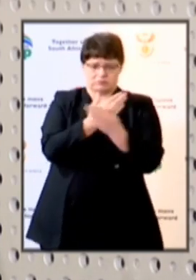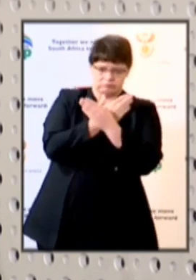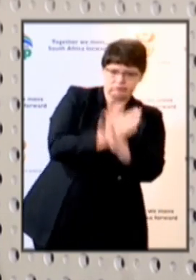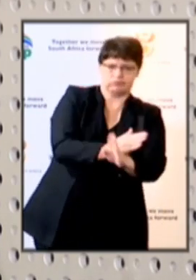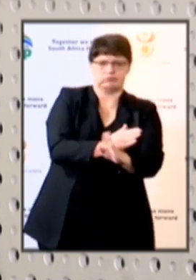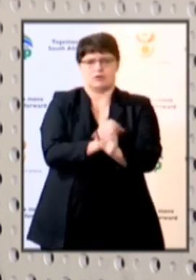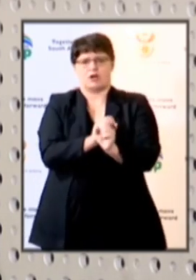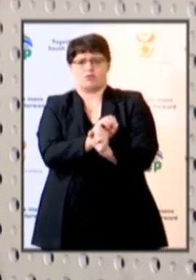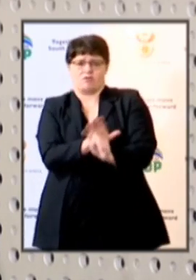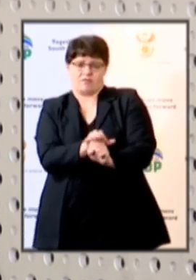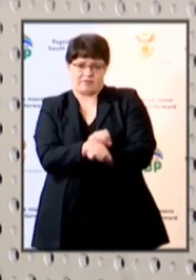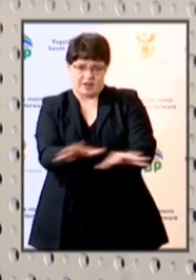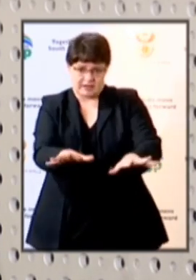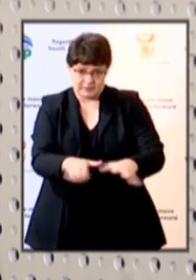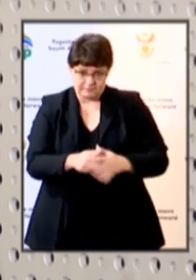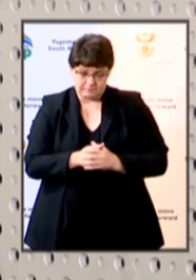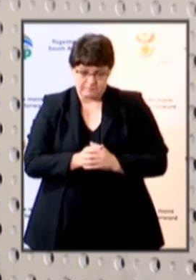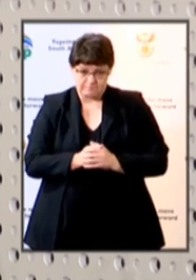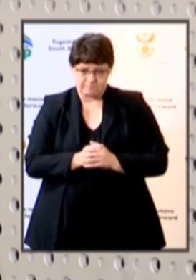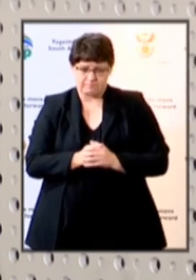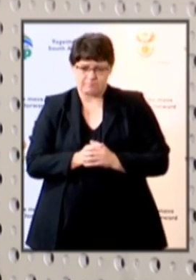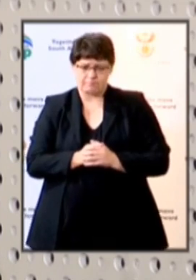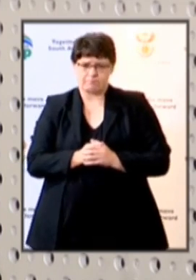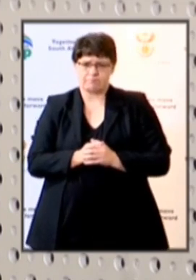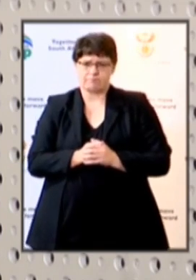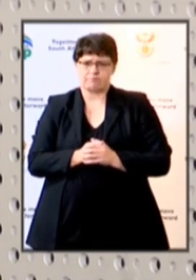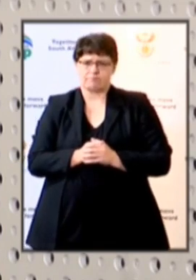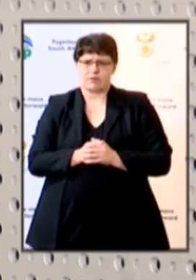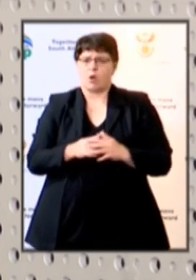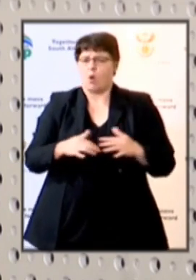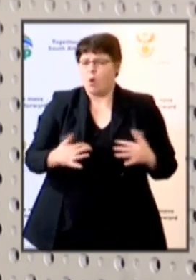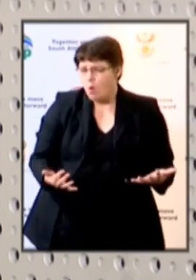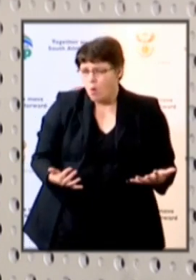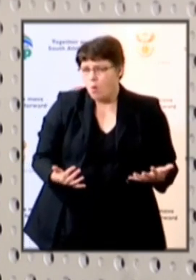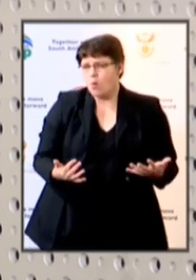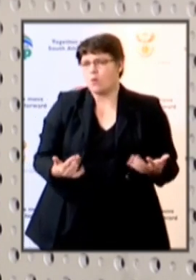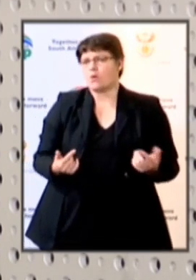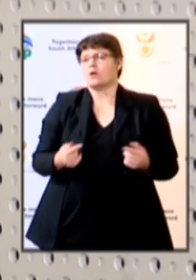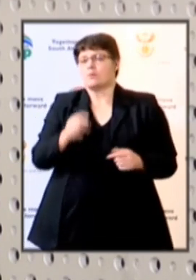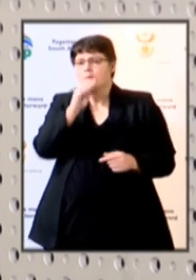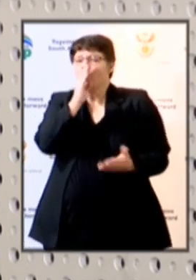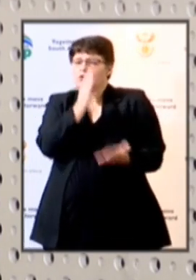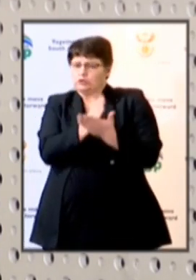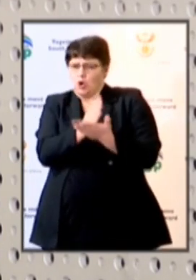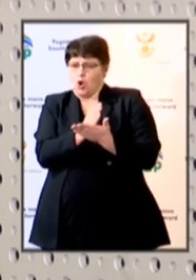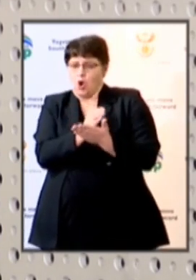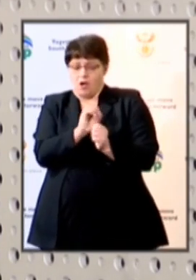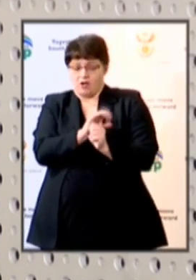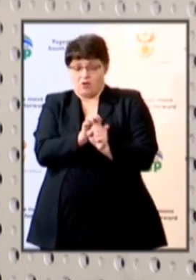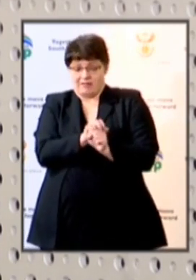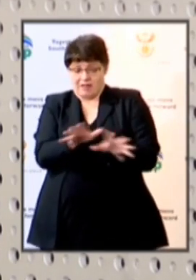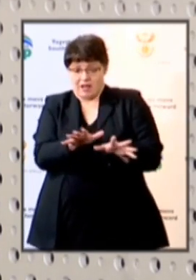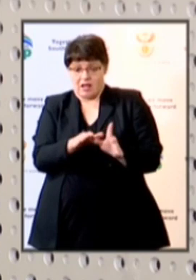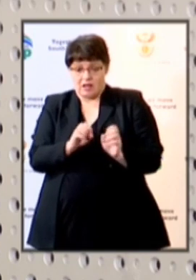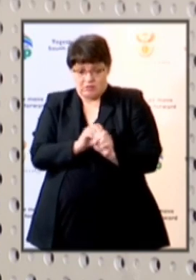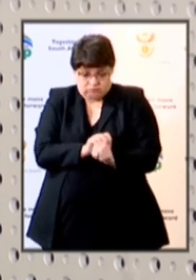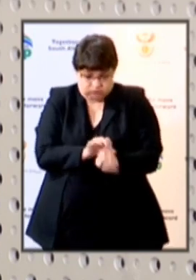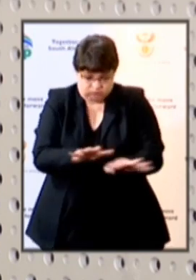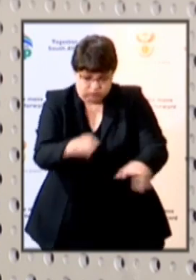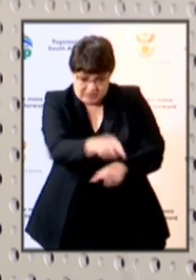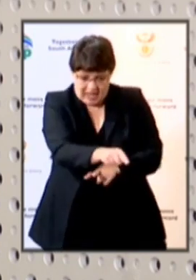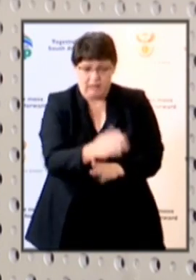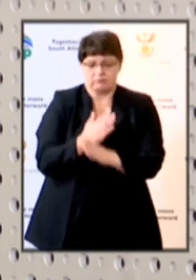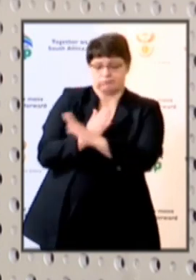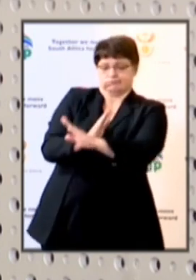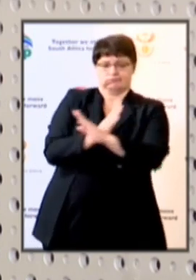COVID-resistant work environment, or one where we take every reasonable step to limit the spread of the virus. There's a